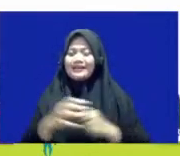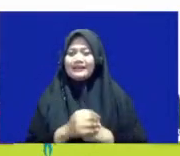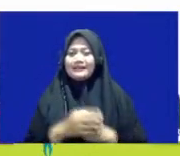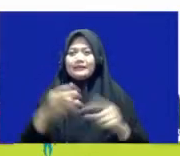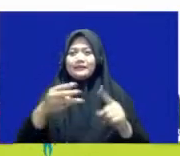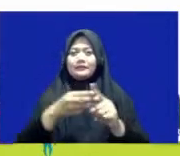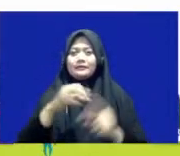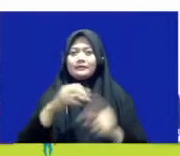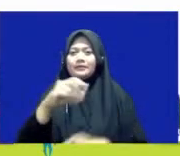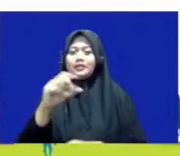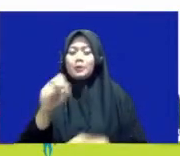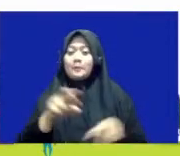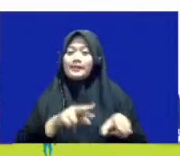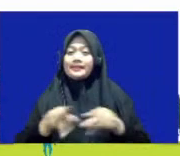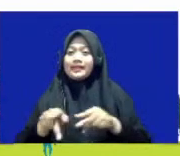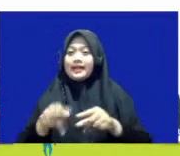Division.